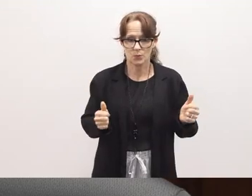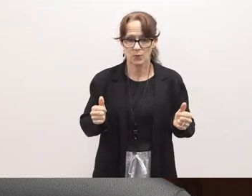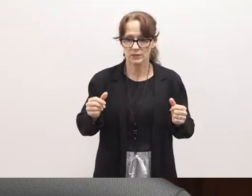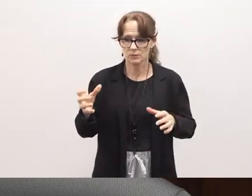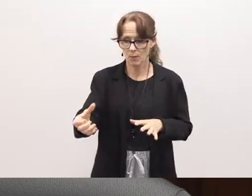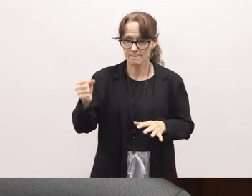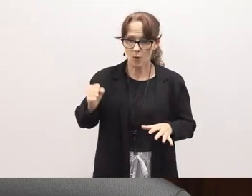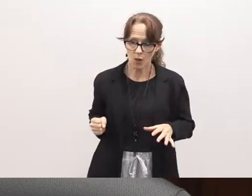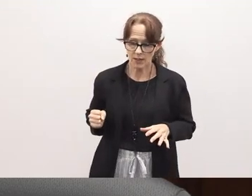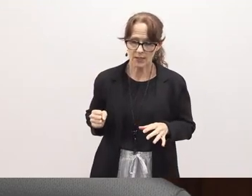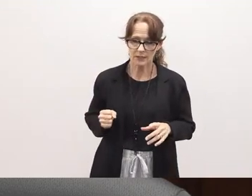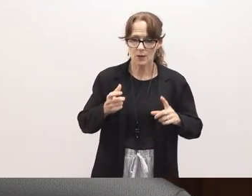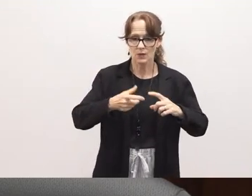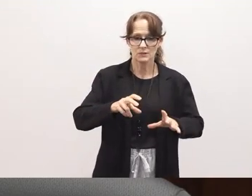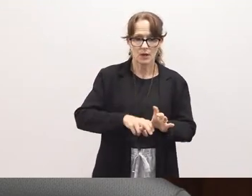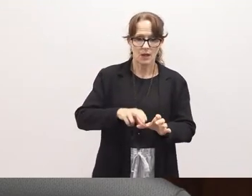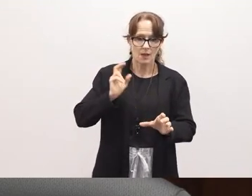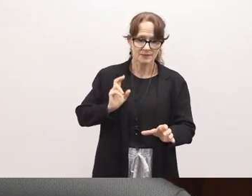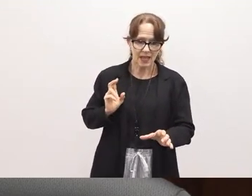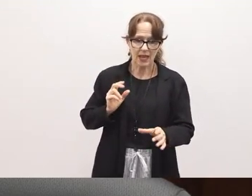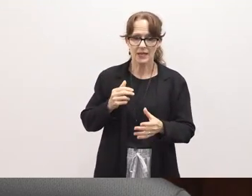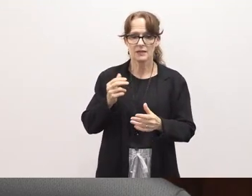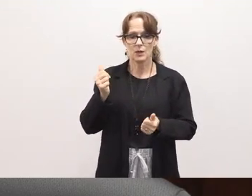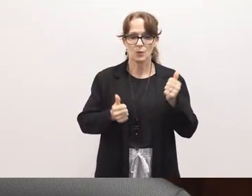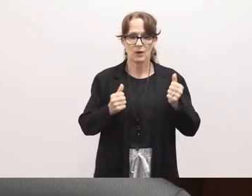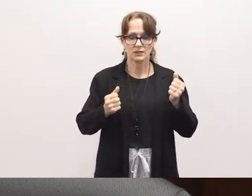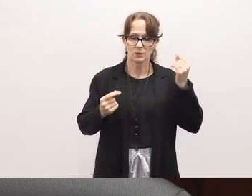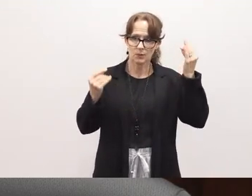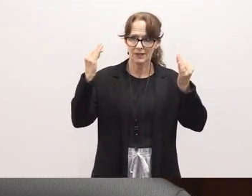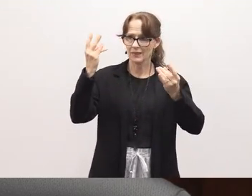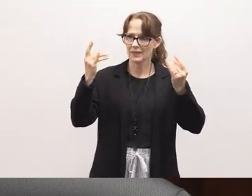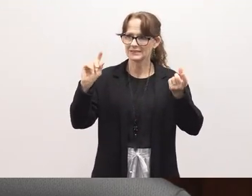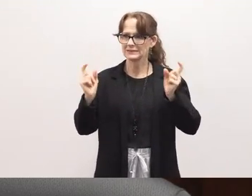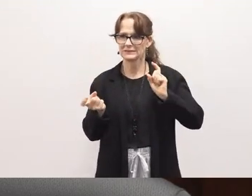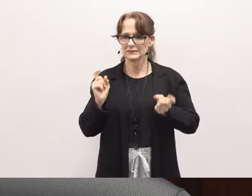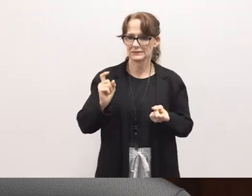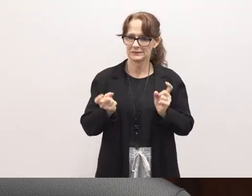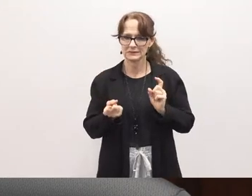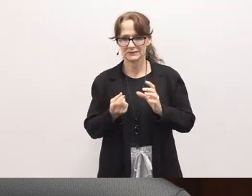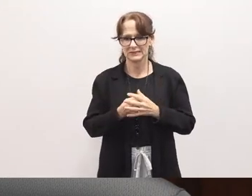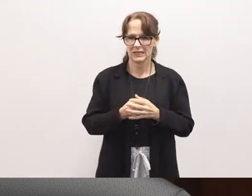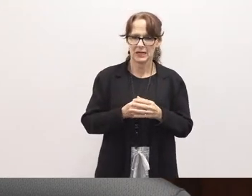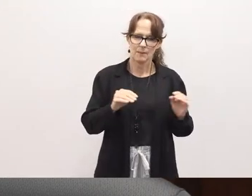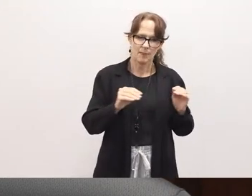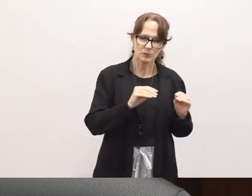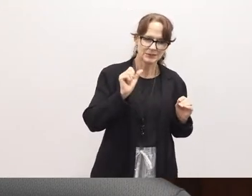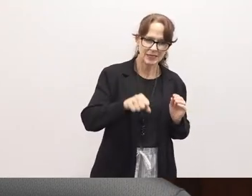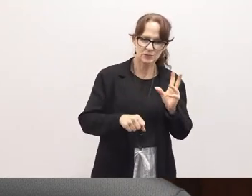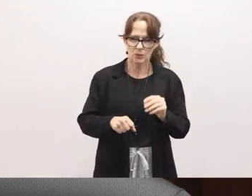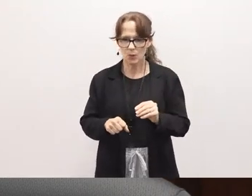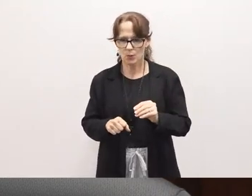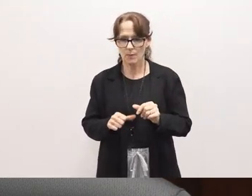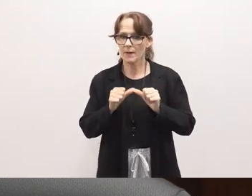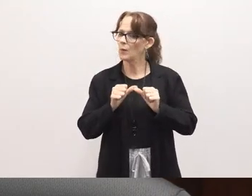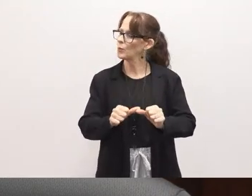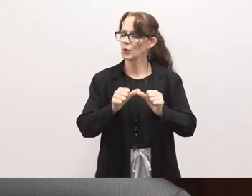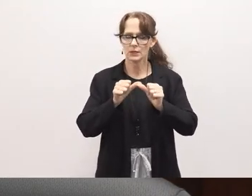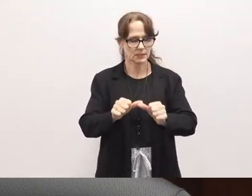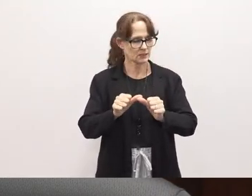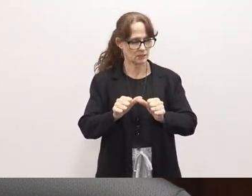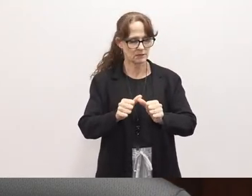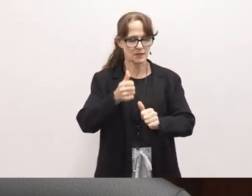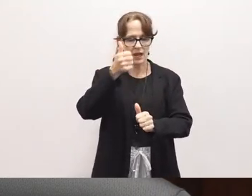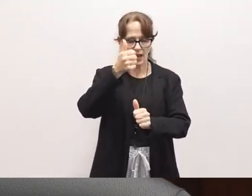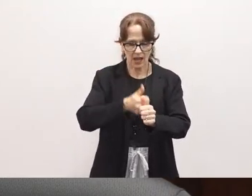we're going to abstain on, which items we're reconsidering motions on, and that we're consistent, and that we do that